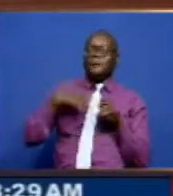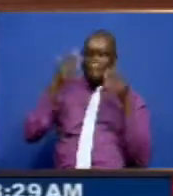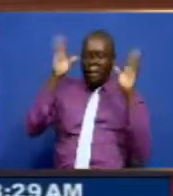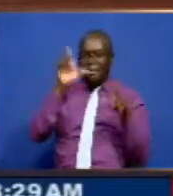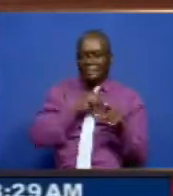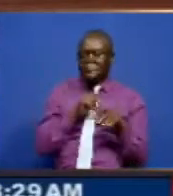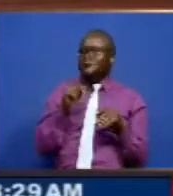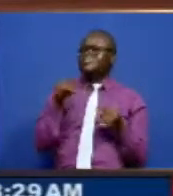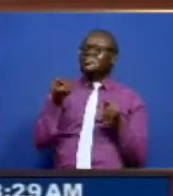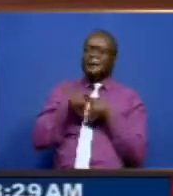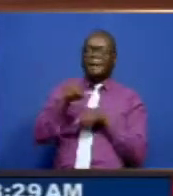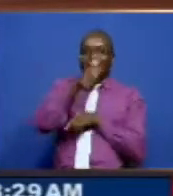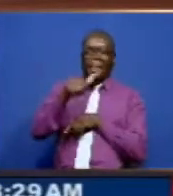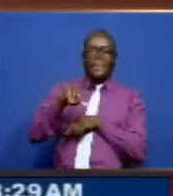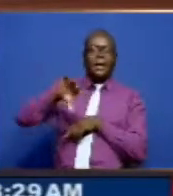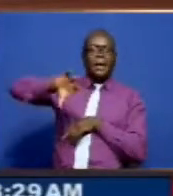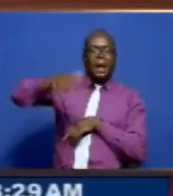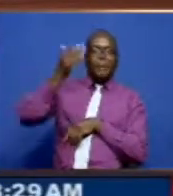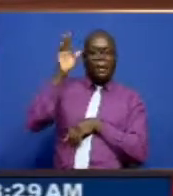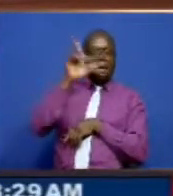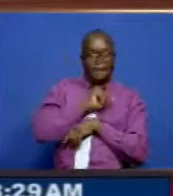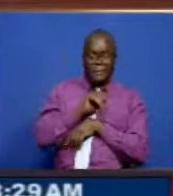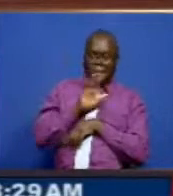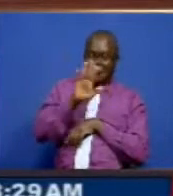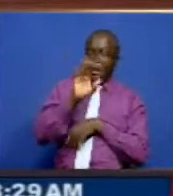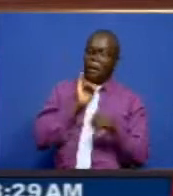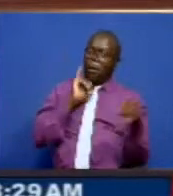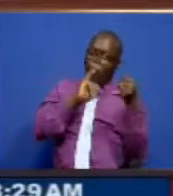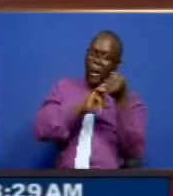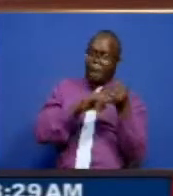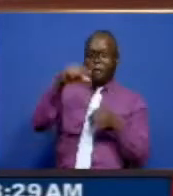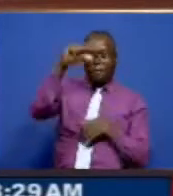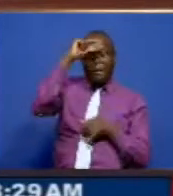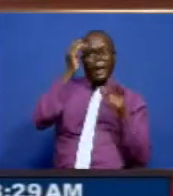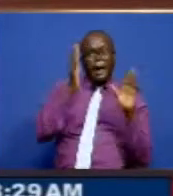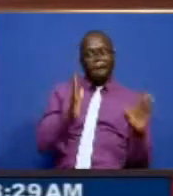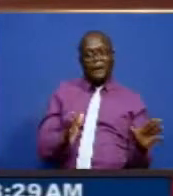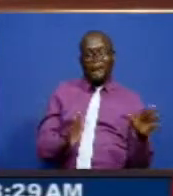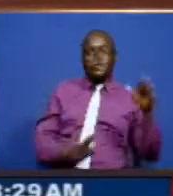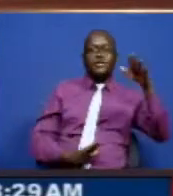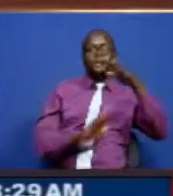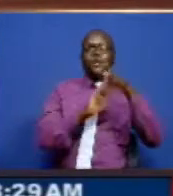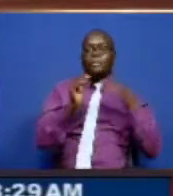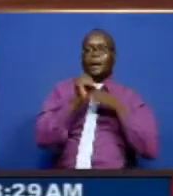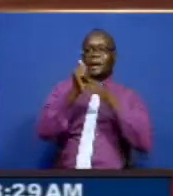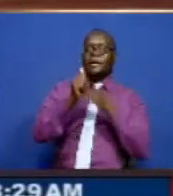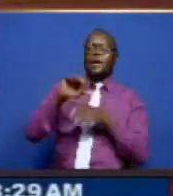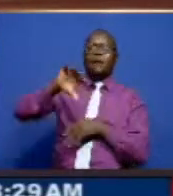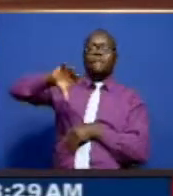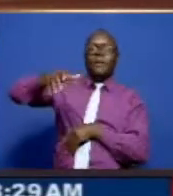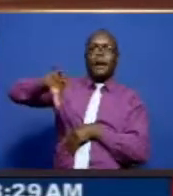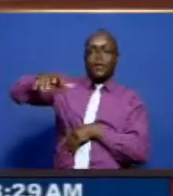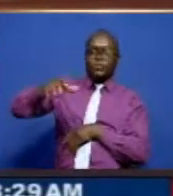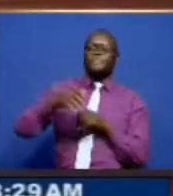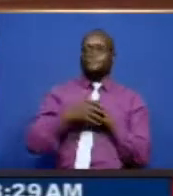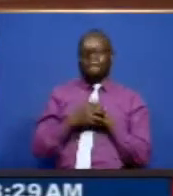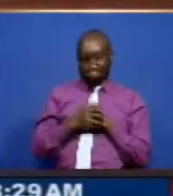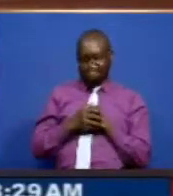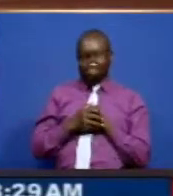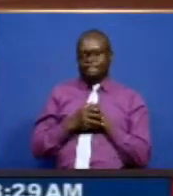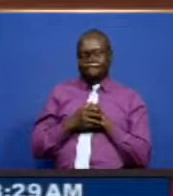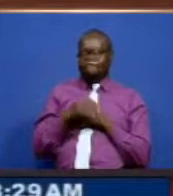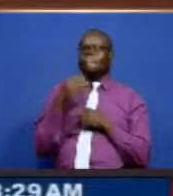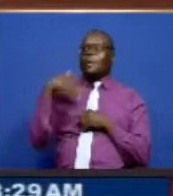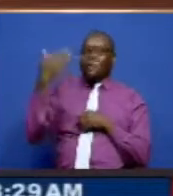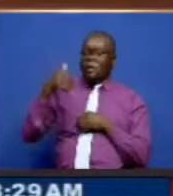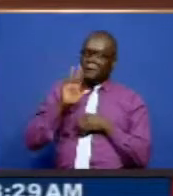beyond its borders that Ms. Heira Oman is the supreme leader of the county, and it is